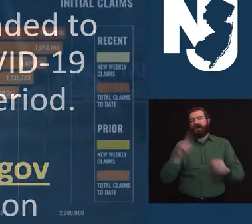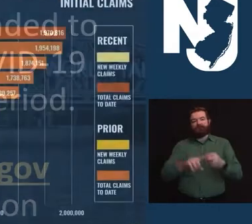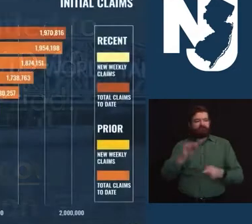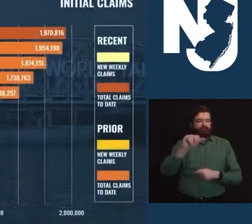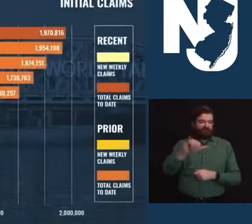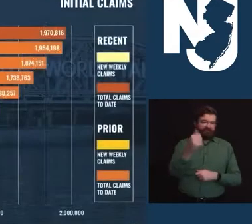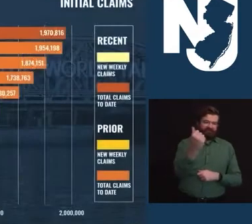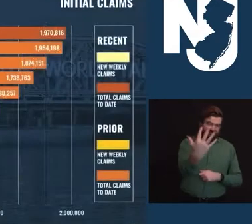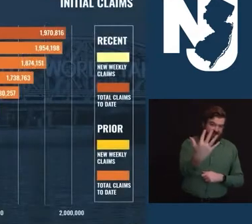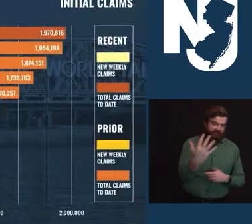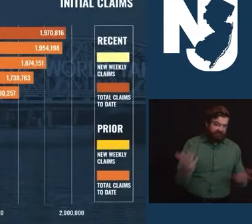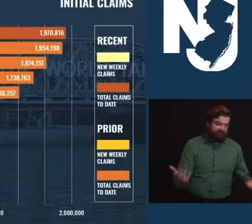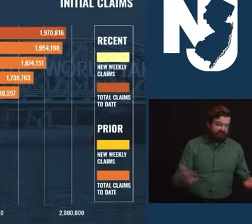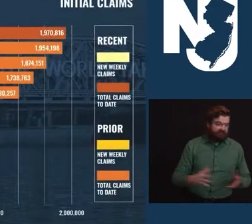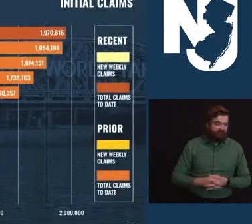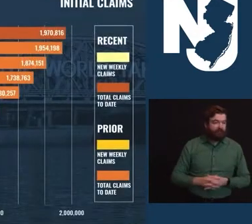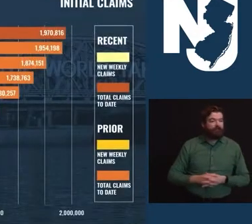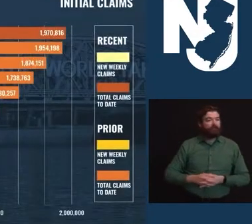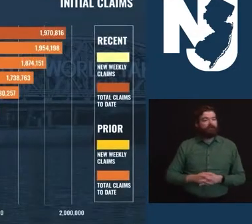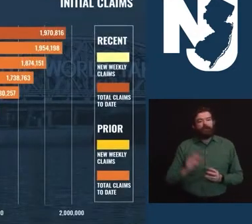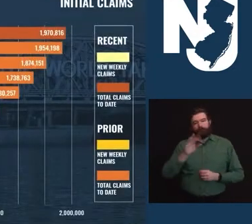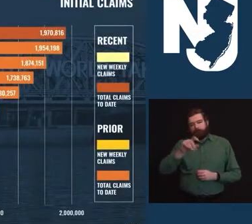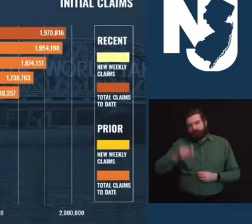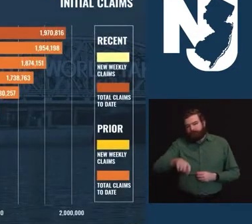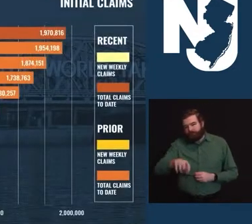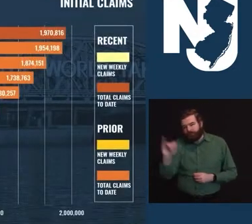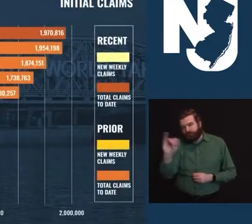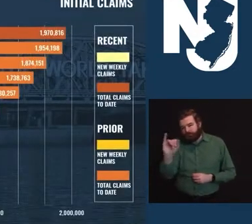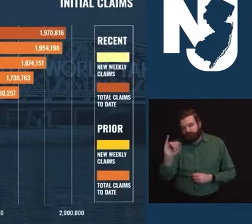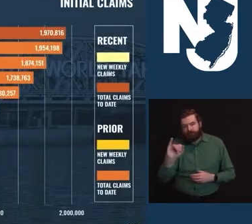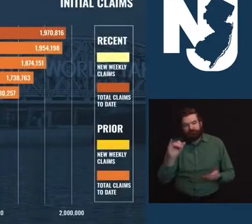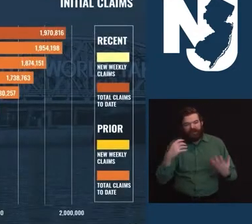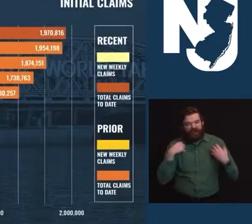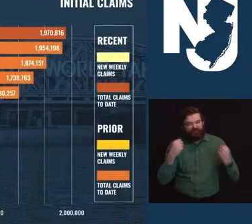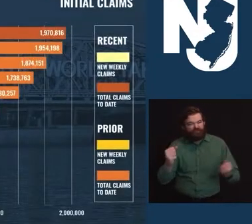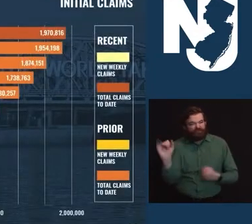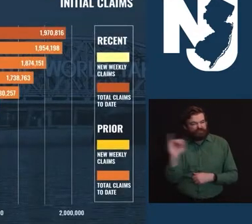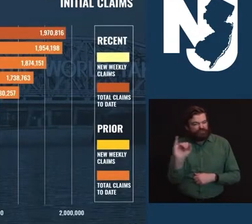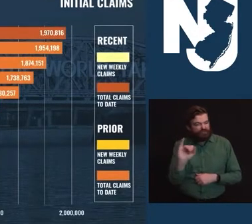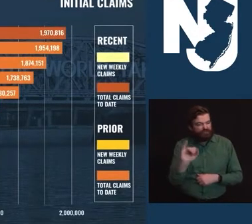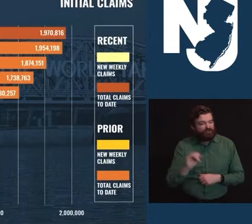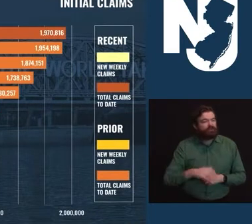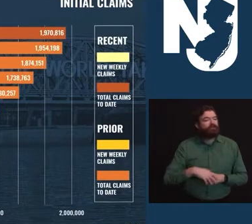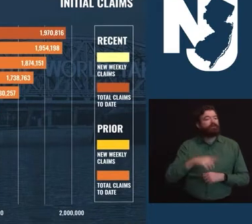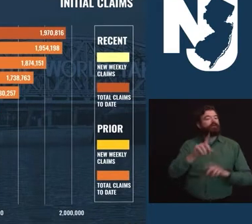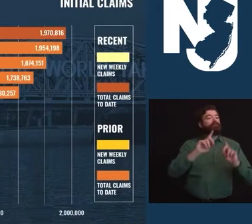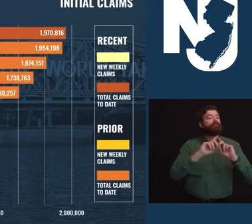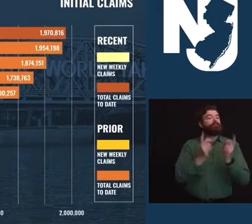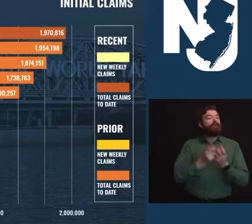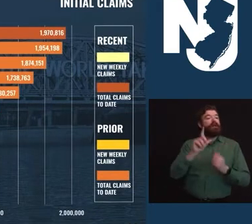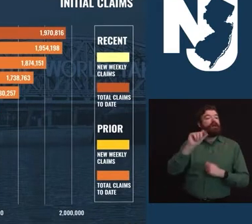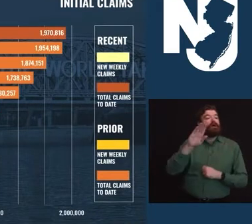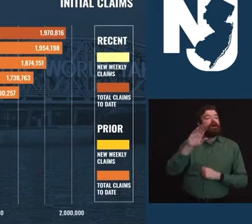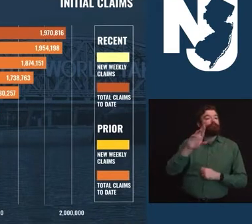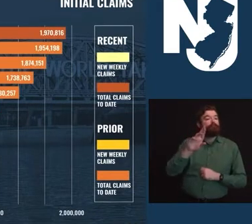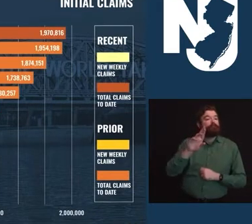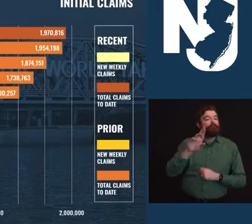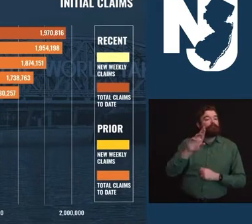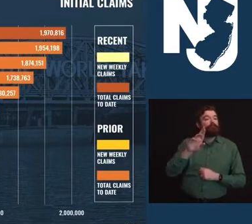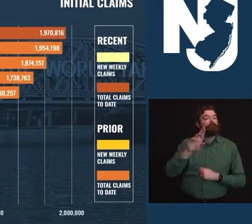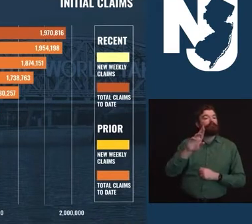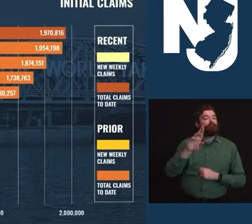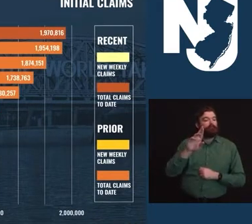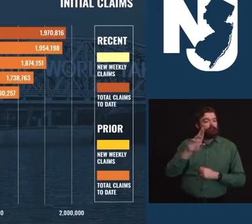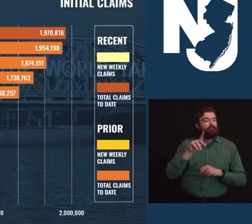up, to reiterate the numbers released yesterday from the Department of Labor, over the last week we saw a slight